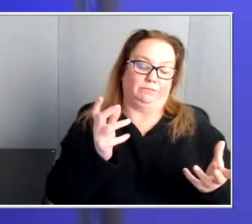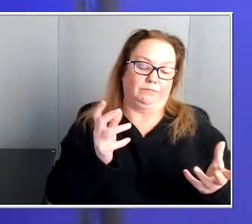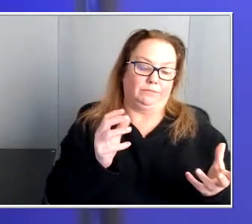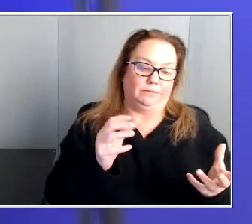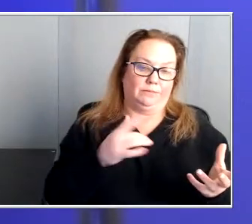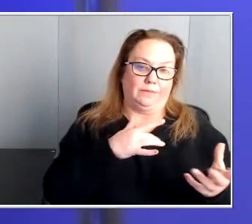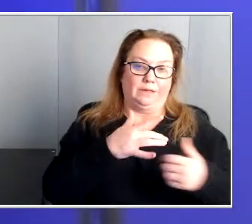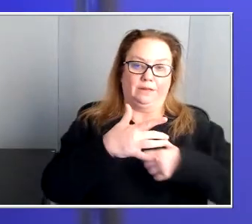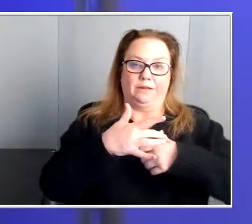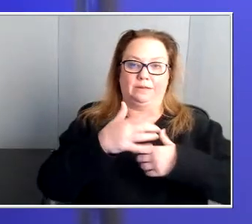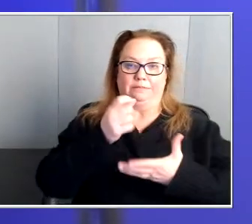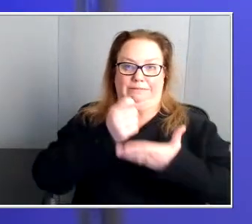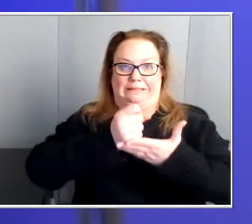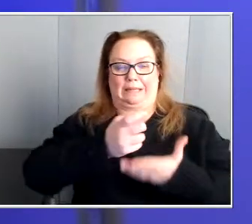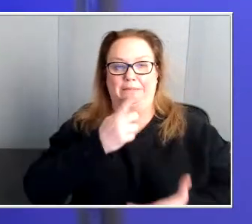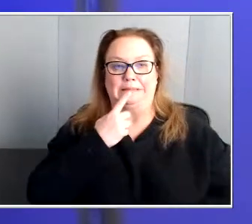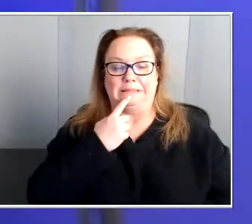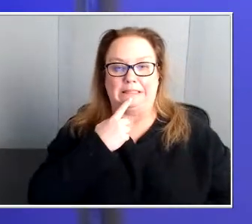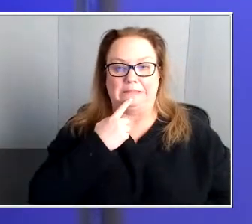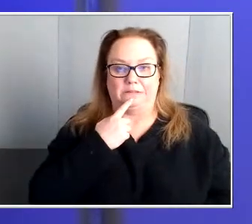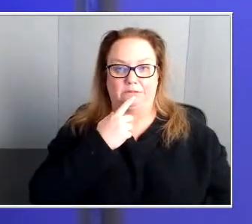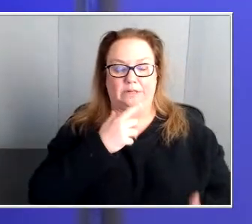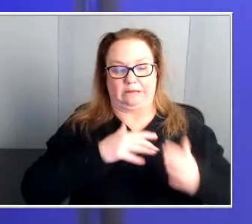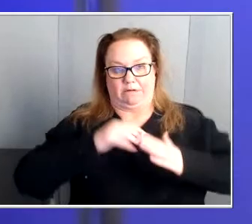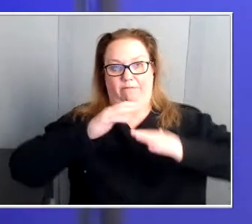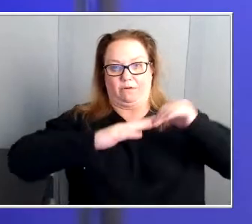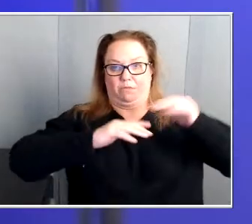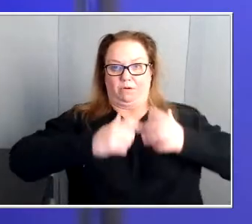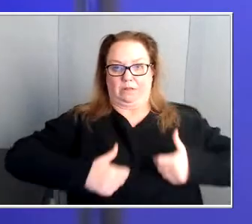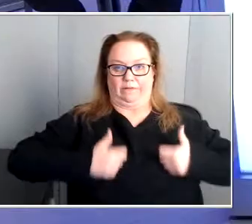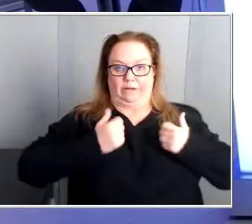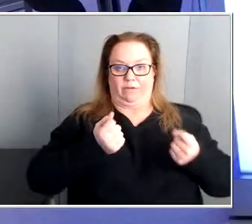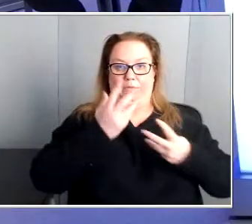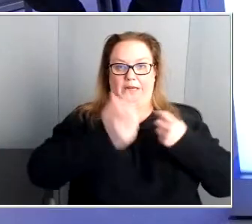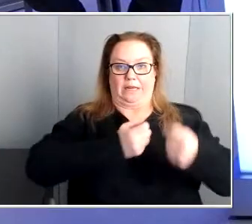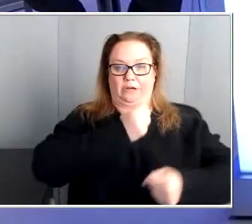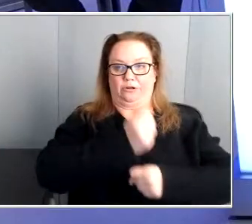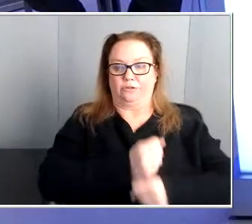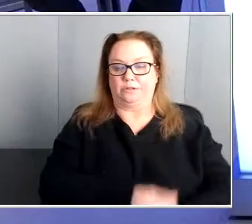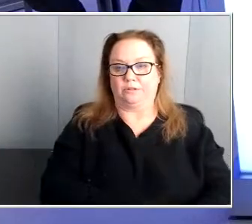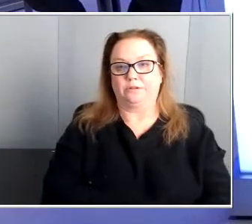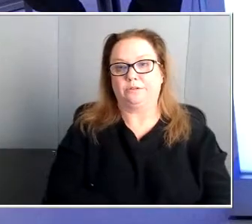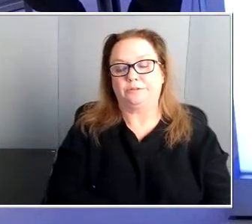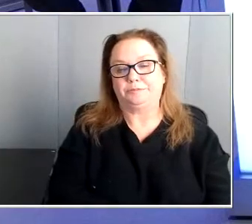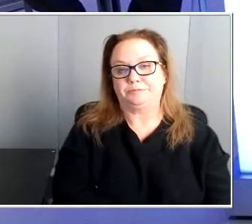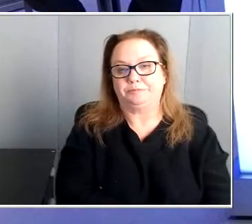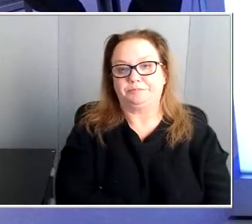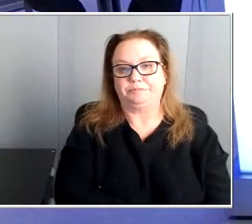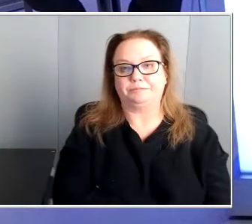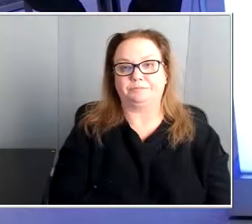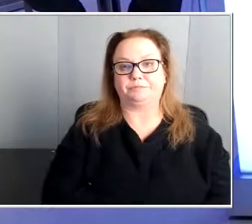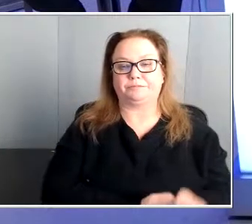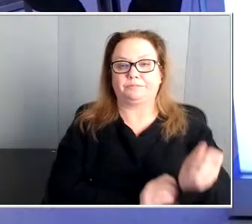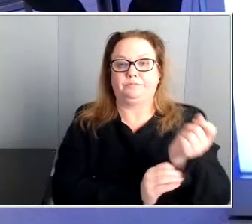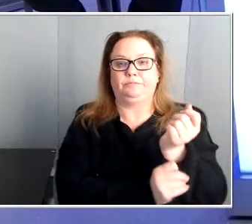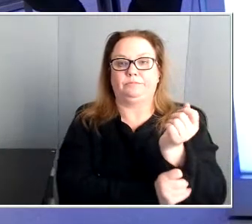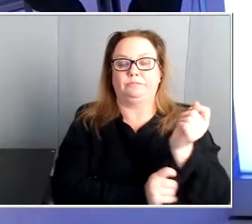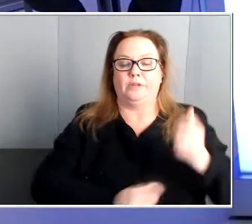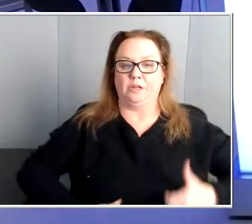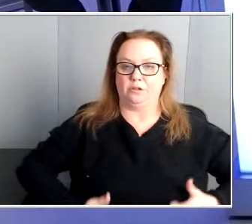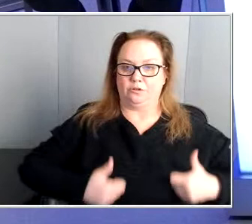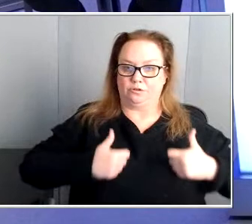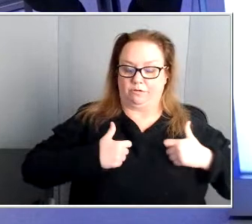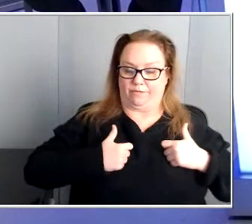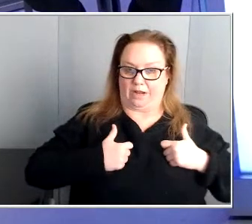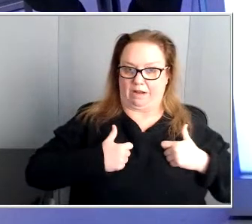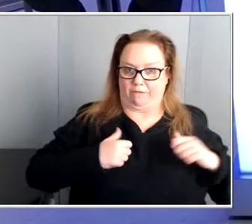is something that he can get very comfortable living with for many years. So what would his survival have been at 2 years without this